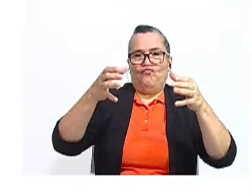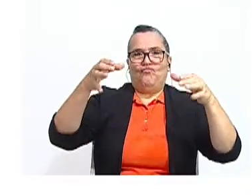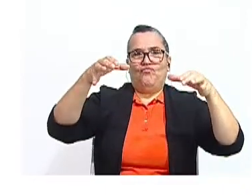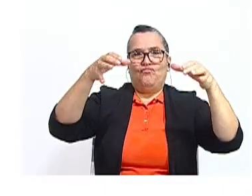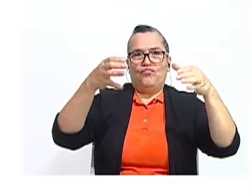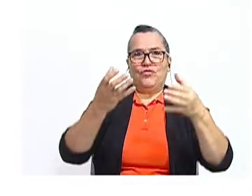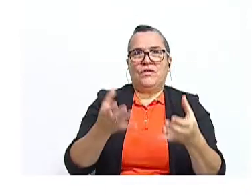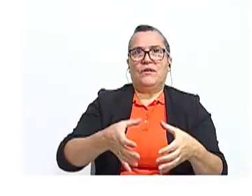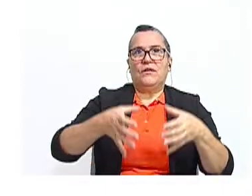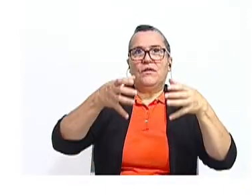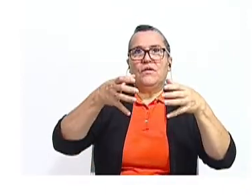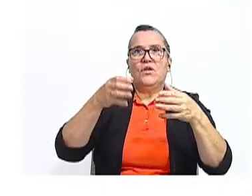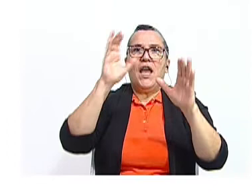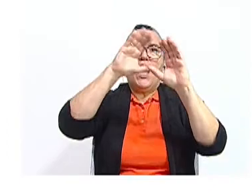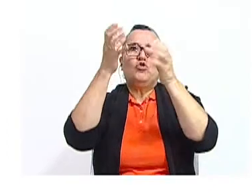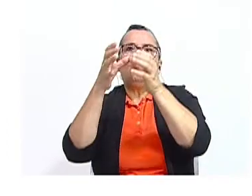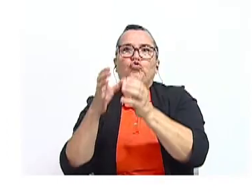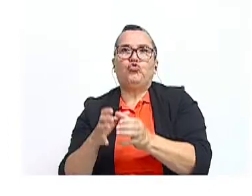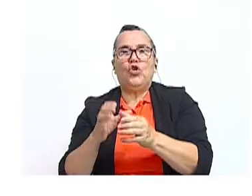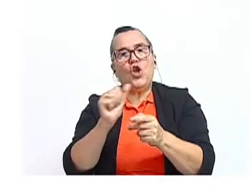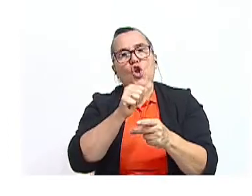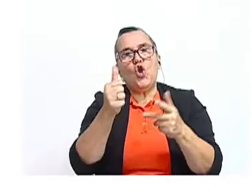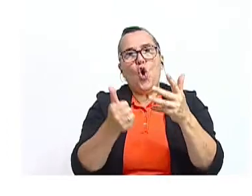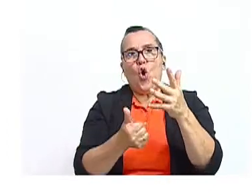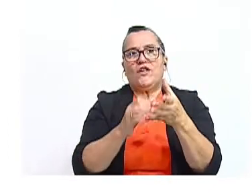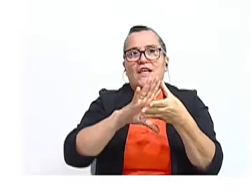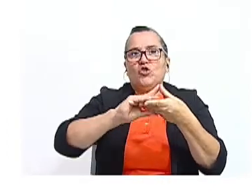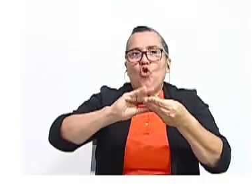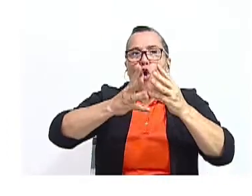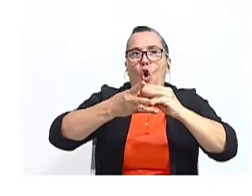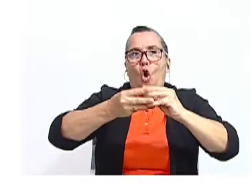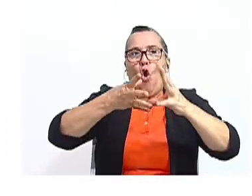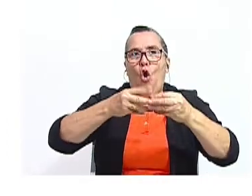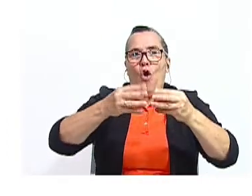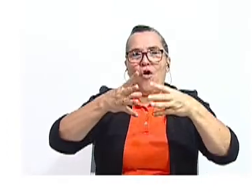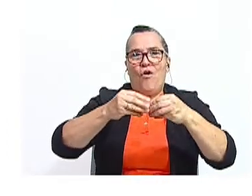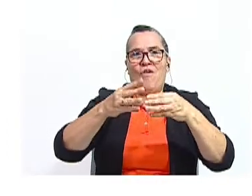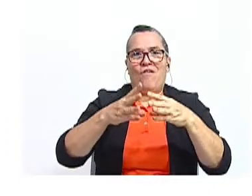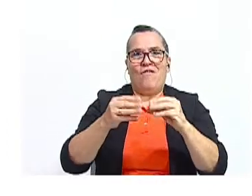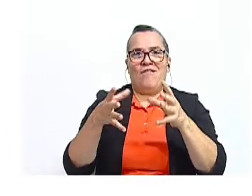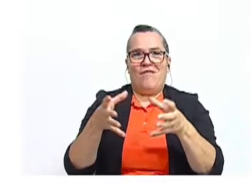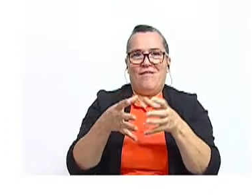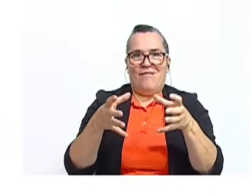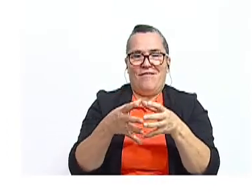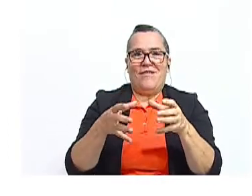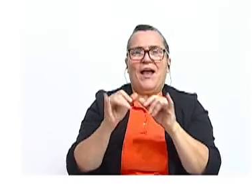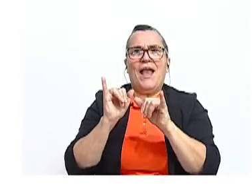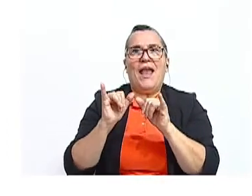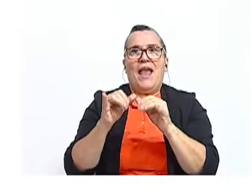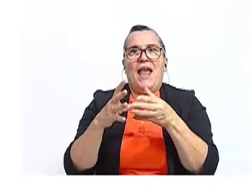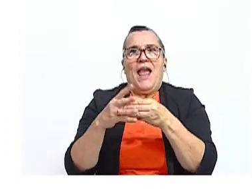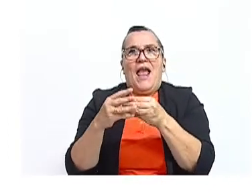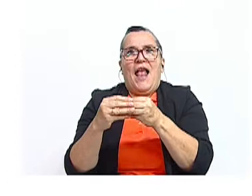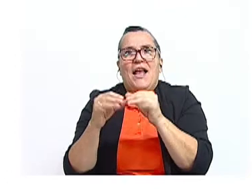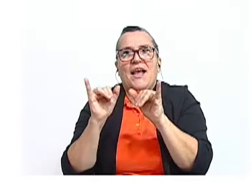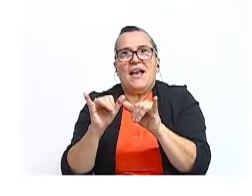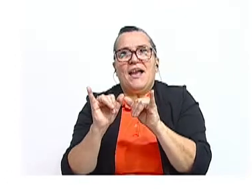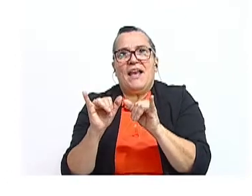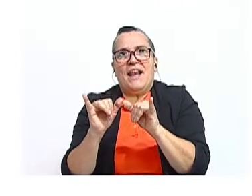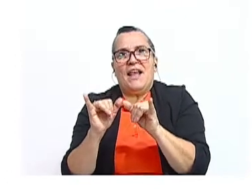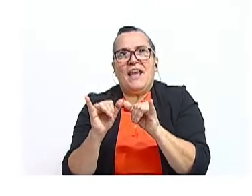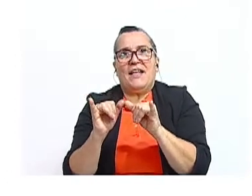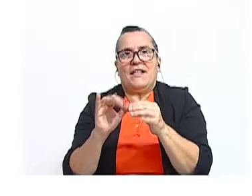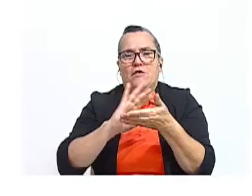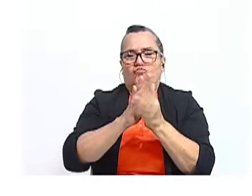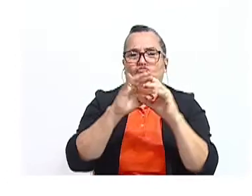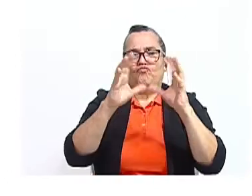containers, sculptures, and other objects of clay. The clay is shaped and then fired